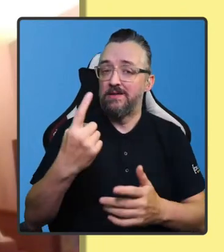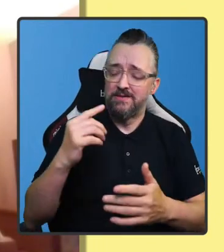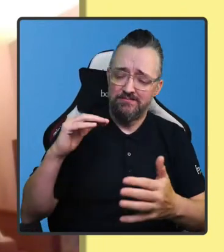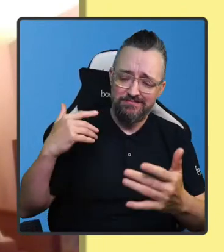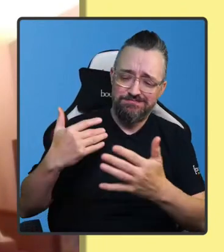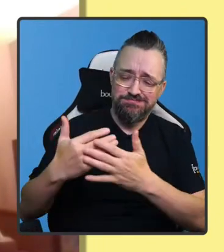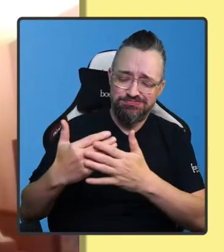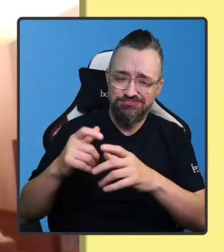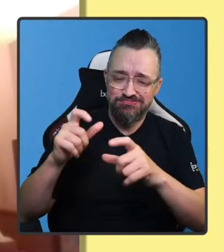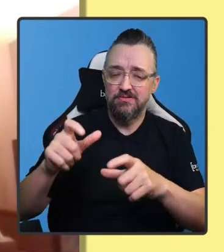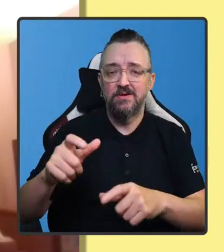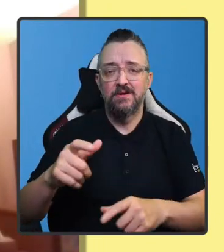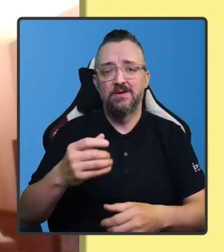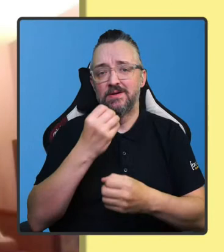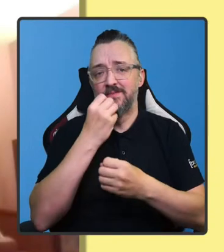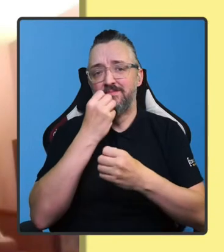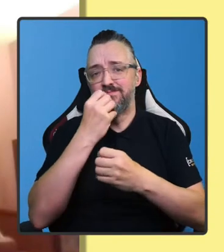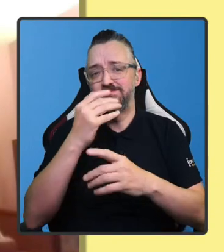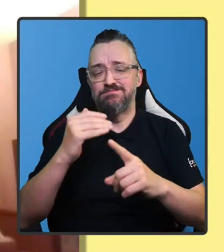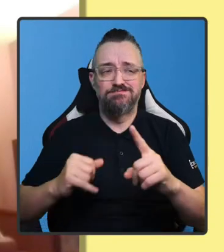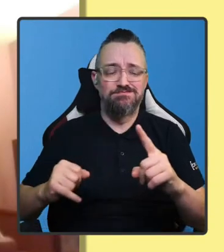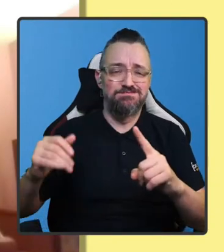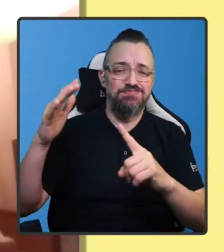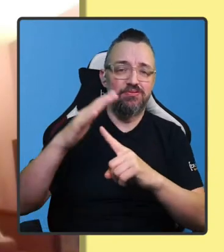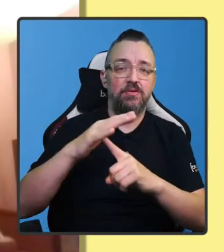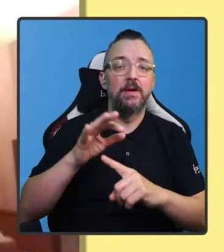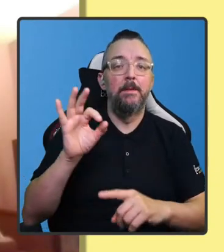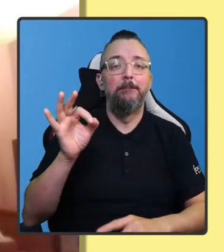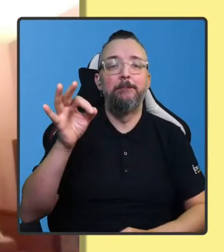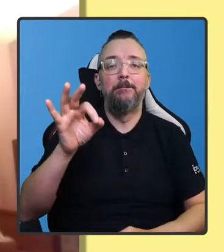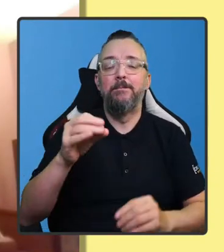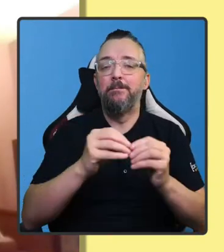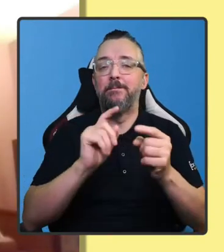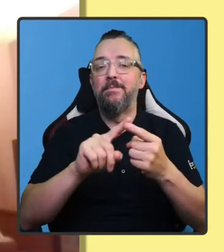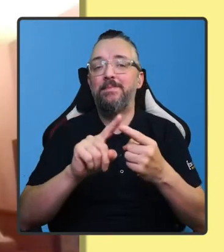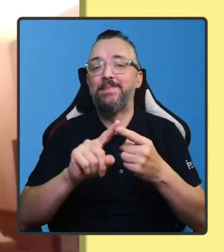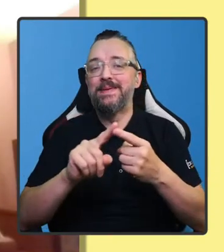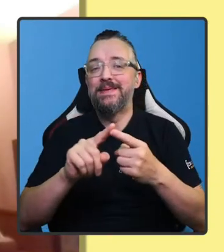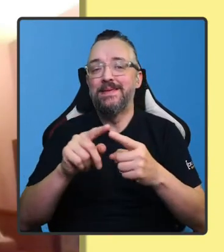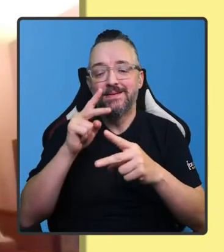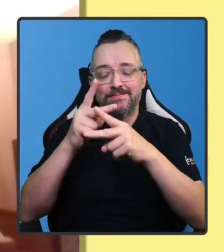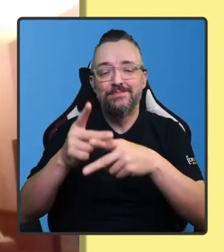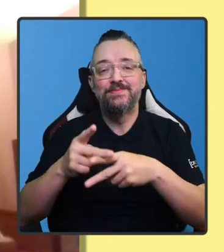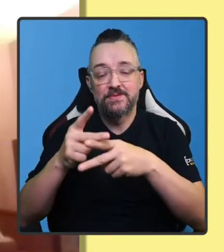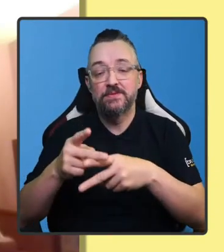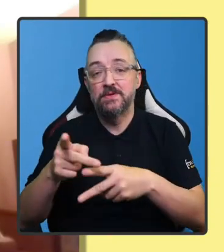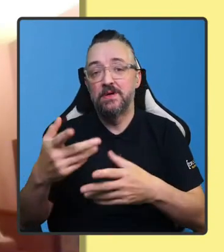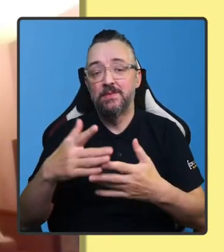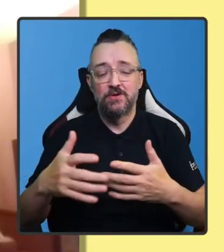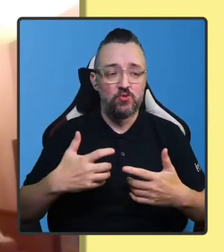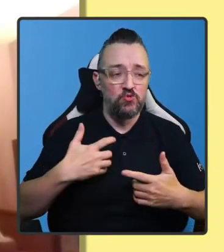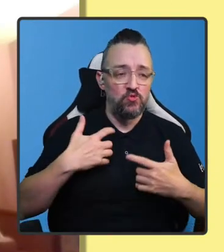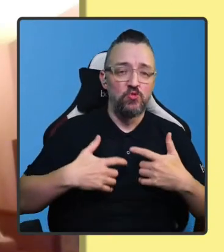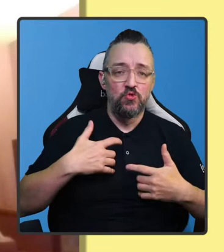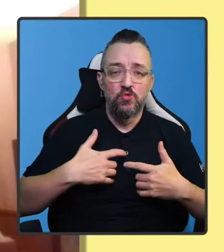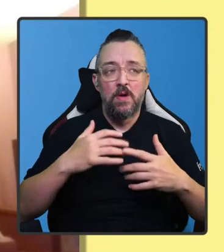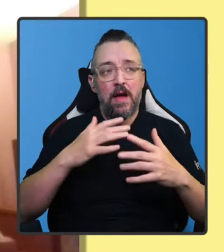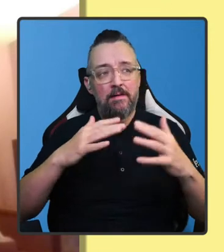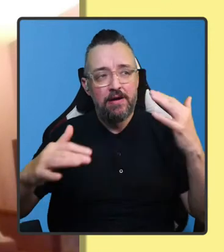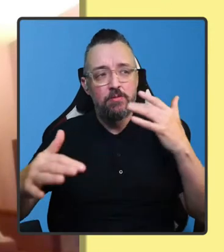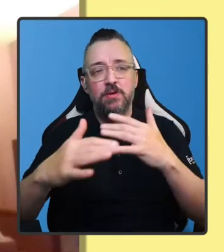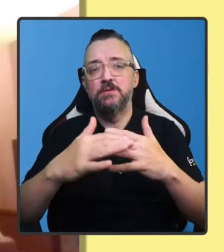was a world-class and a world-renowned beekeeper. Eric had so much passion for the environment,